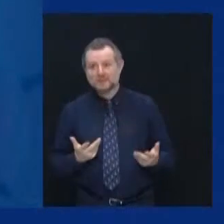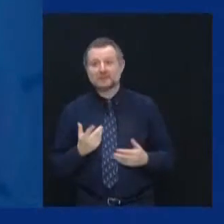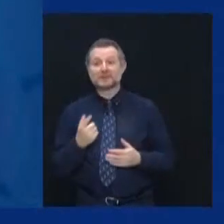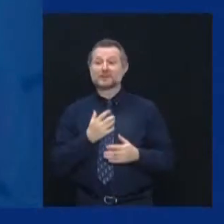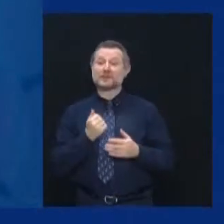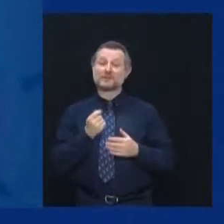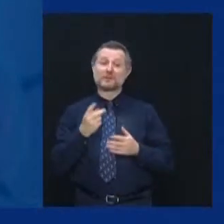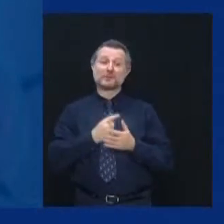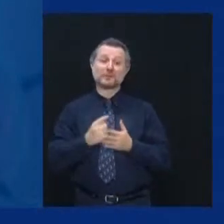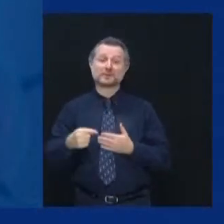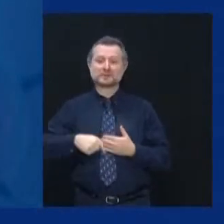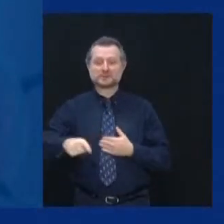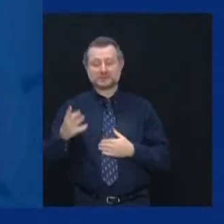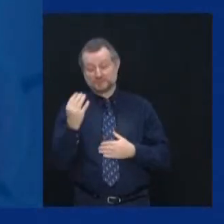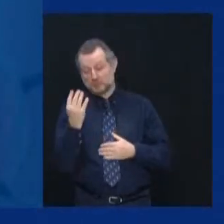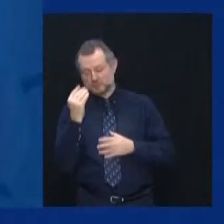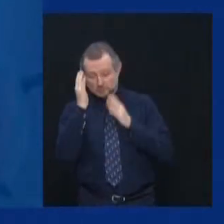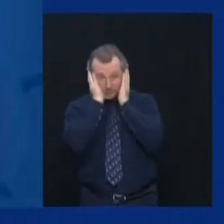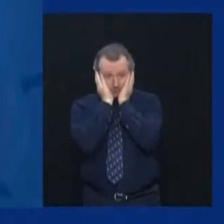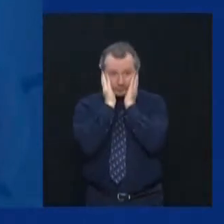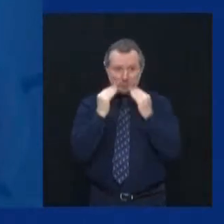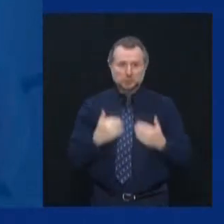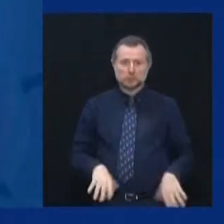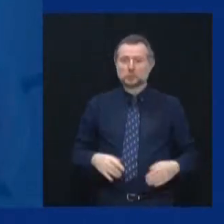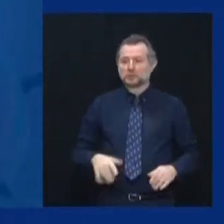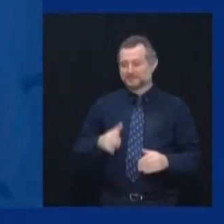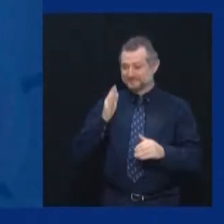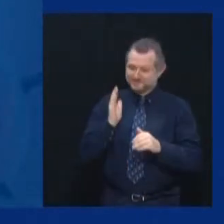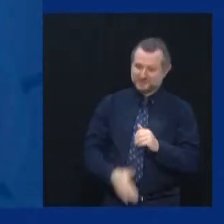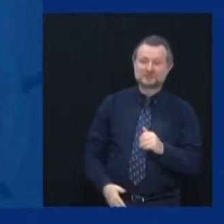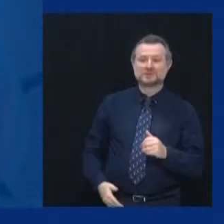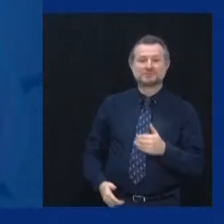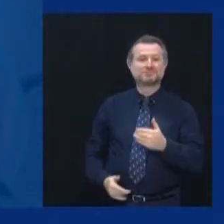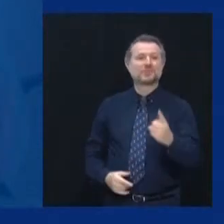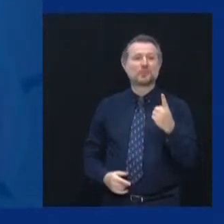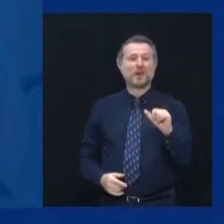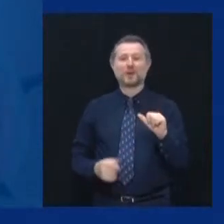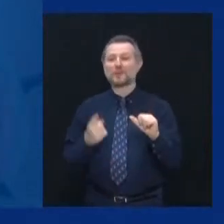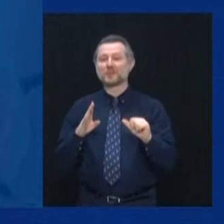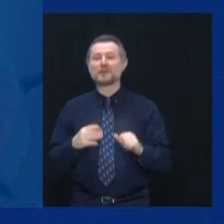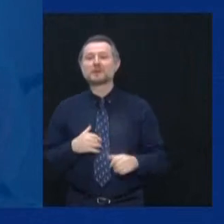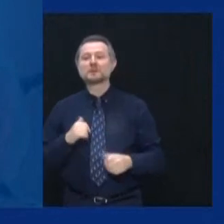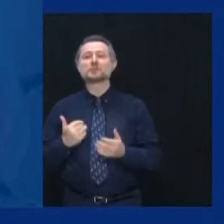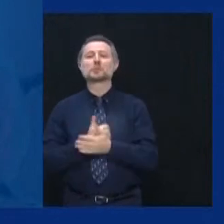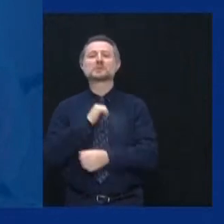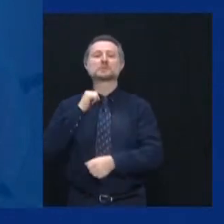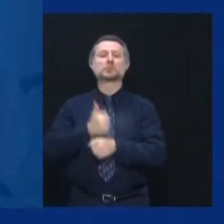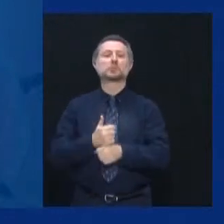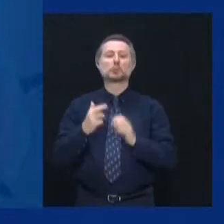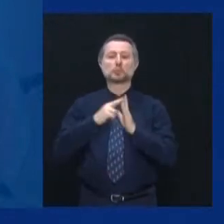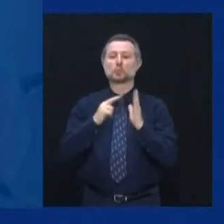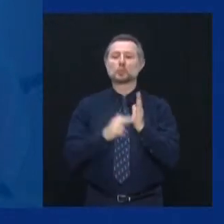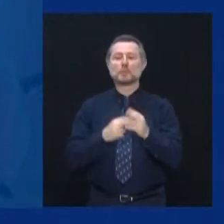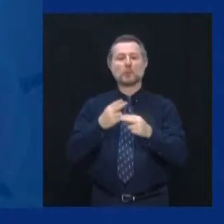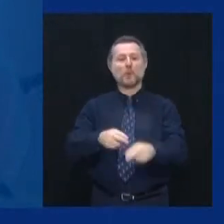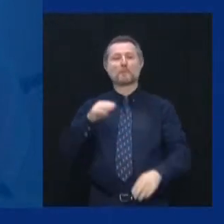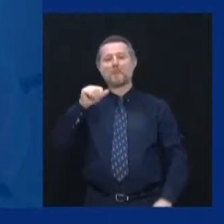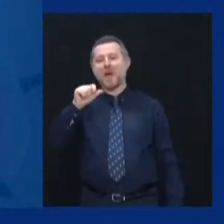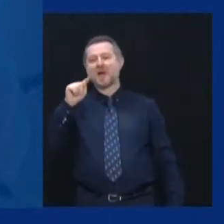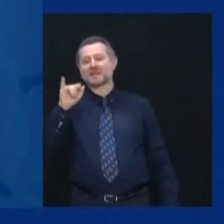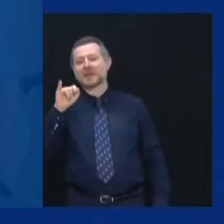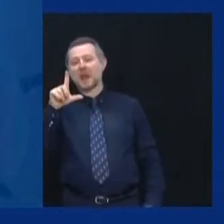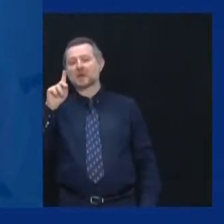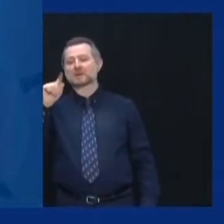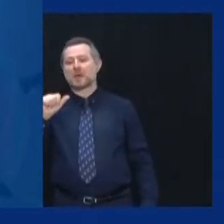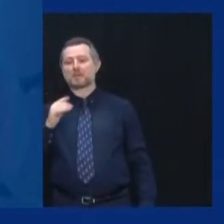time. I'm going to put a new unofficial rule in effect, which is Matilda's rule. Matilda is my mother. My